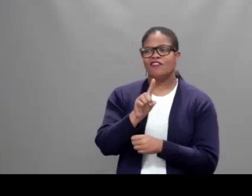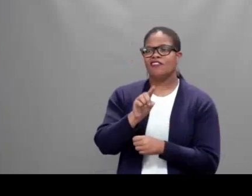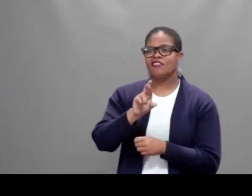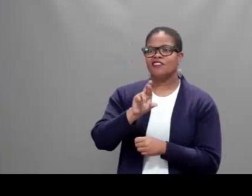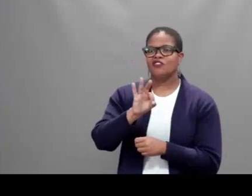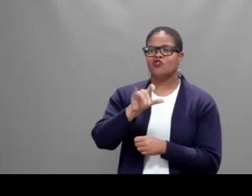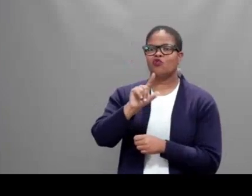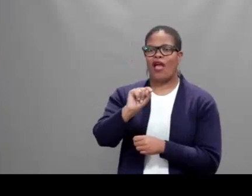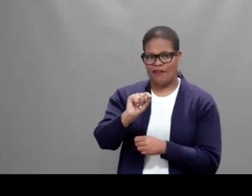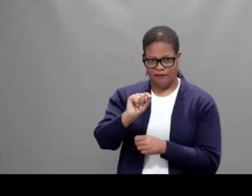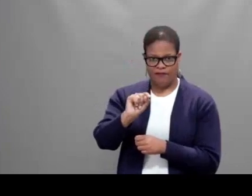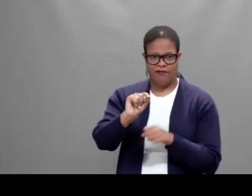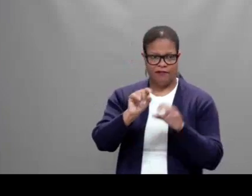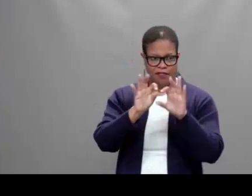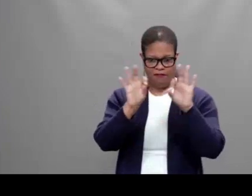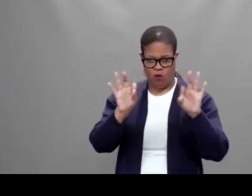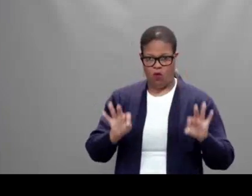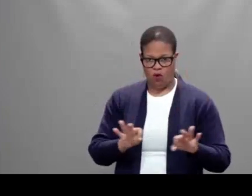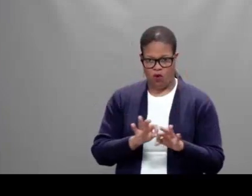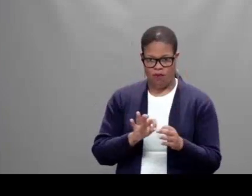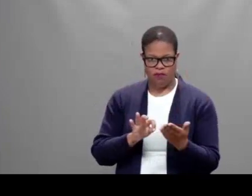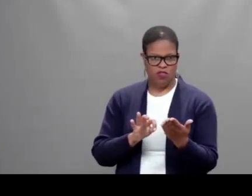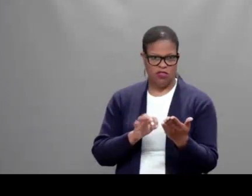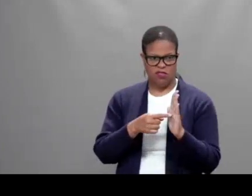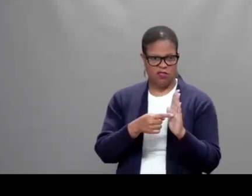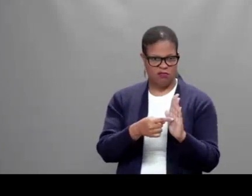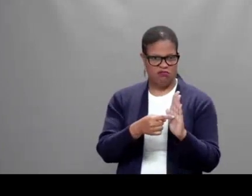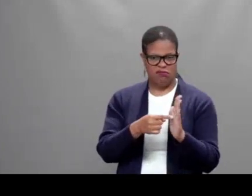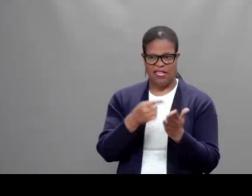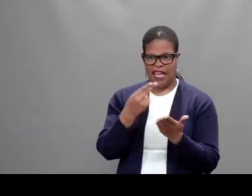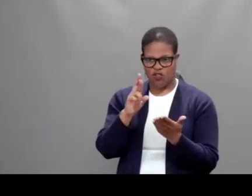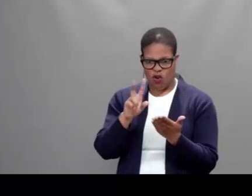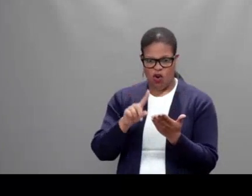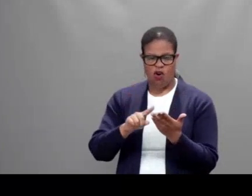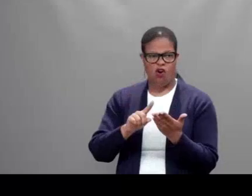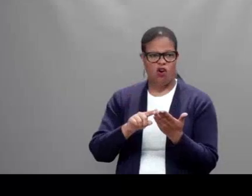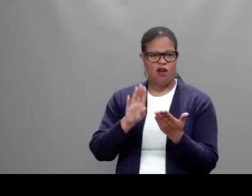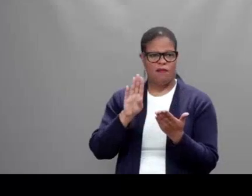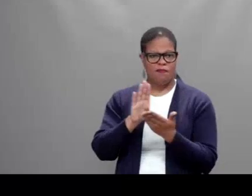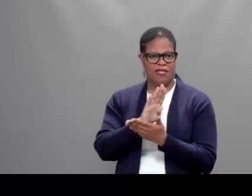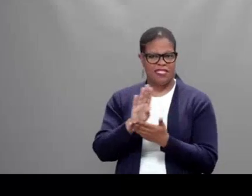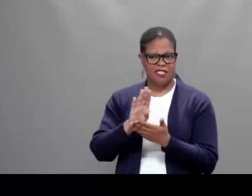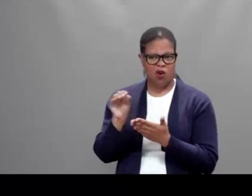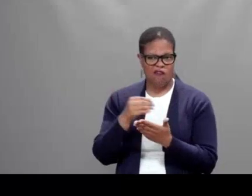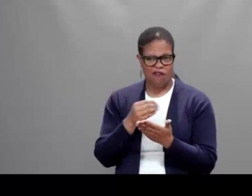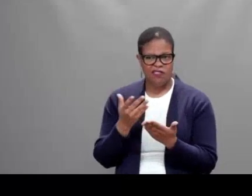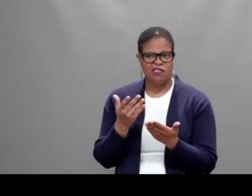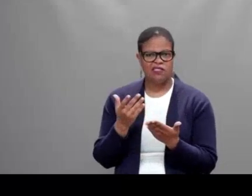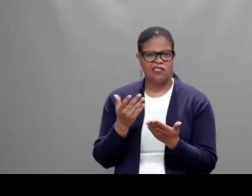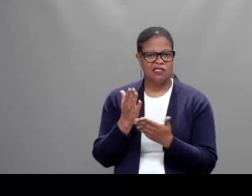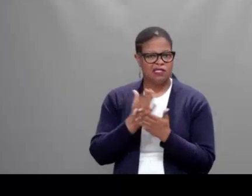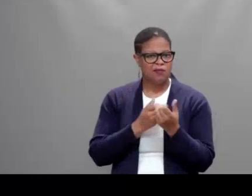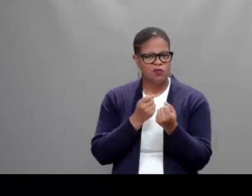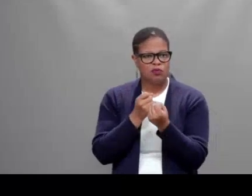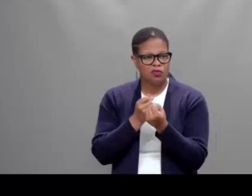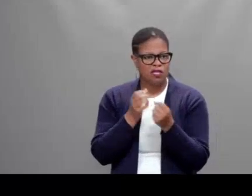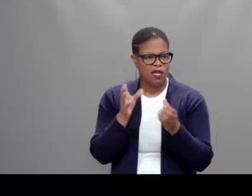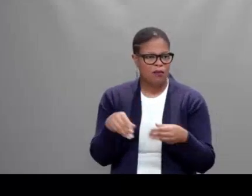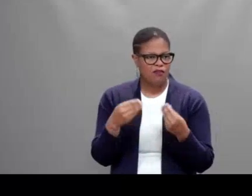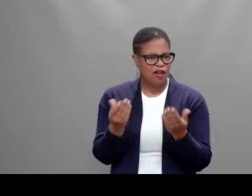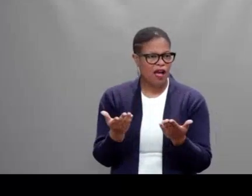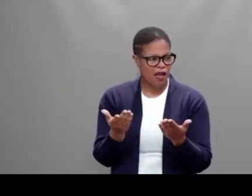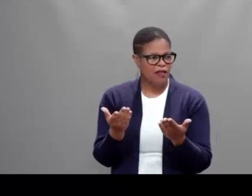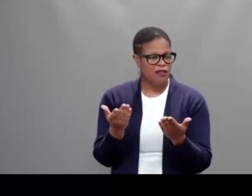form. Yes. Where it's just looking at the HR and the business office and some of the supports that they